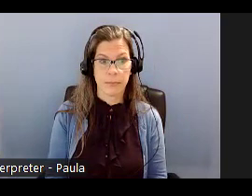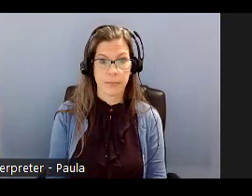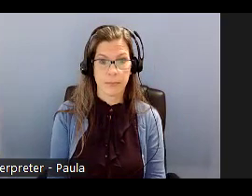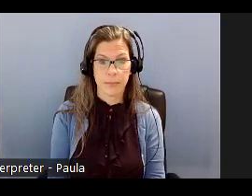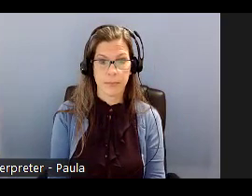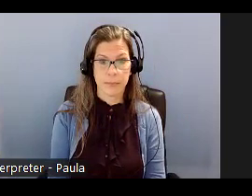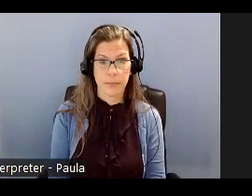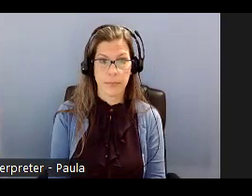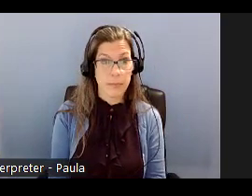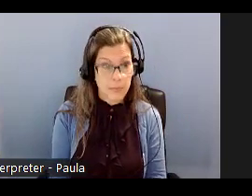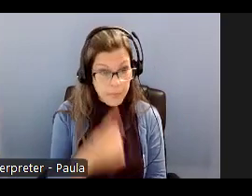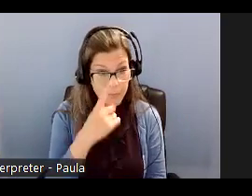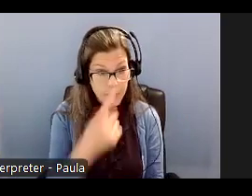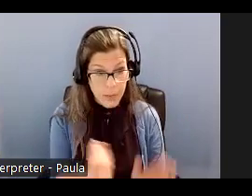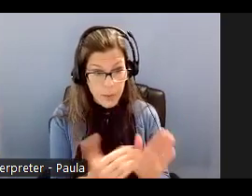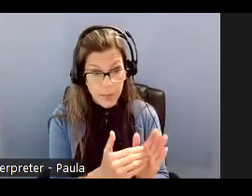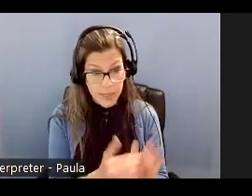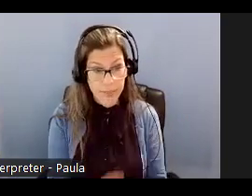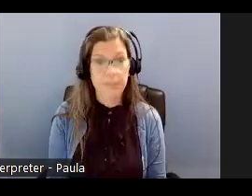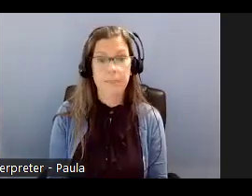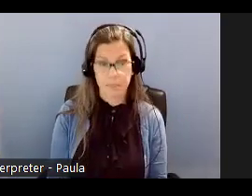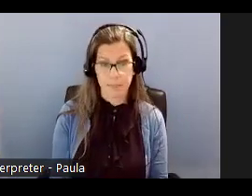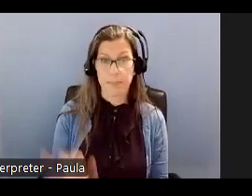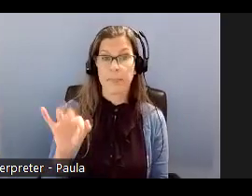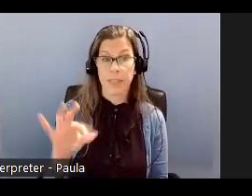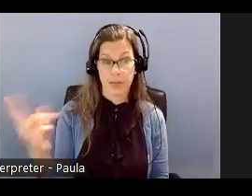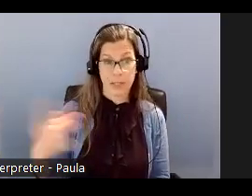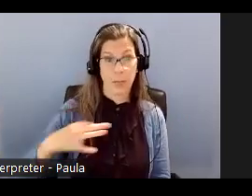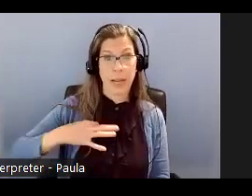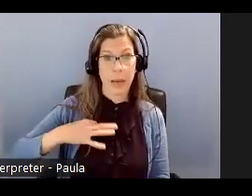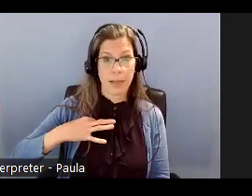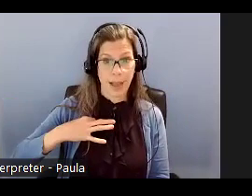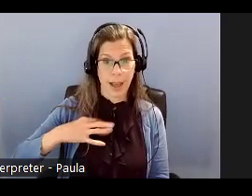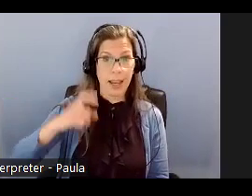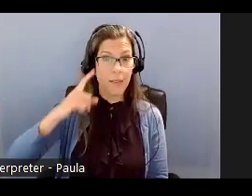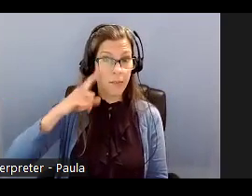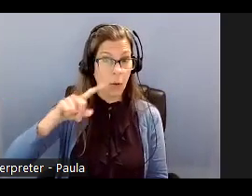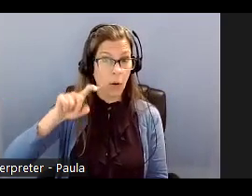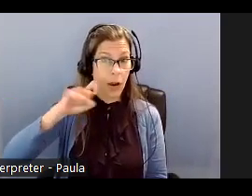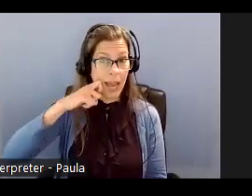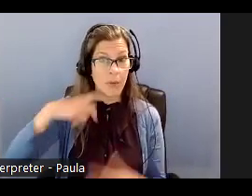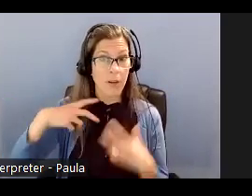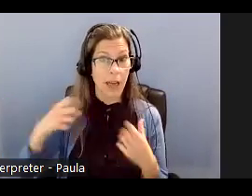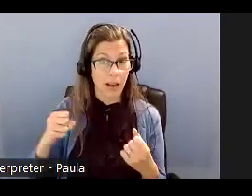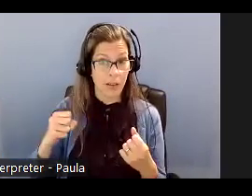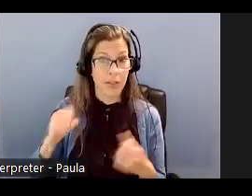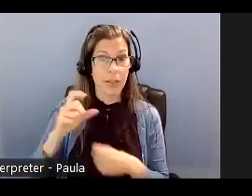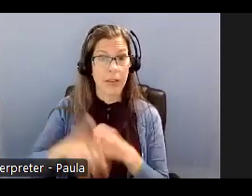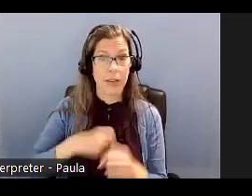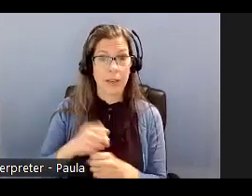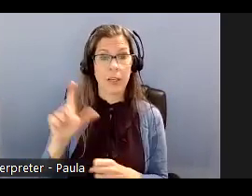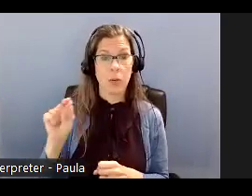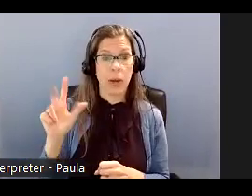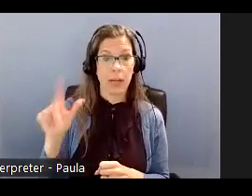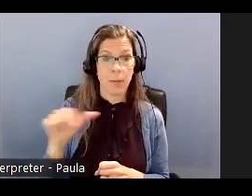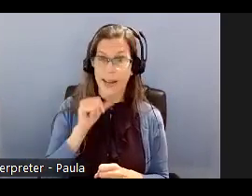I'm sorry, could you repeat that question, please? Yes, if someone applied for Apple Health in 2023, but they didn't qualify